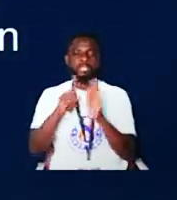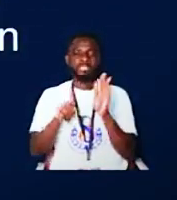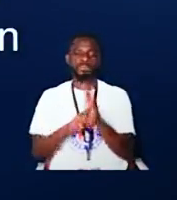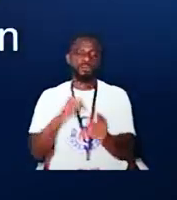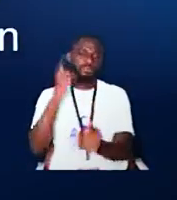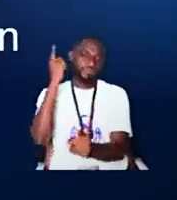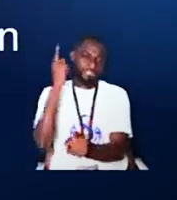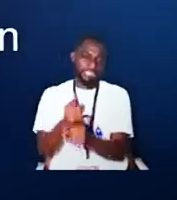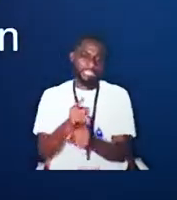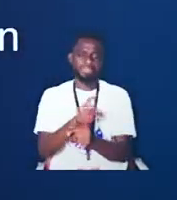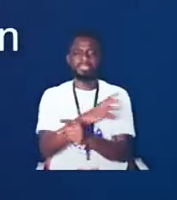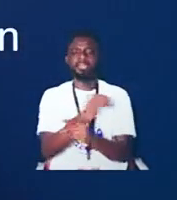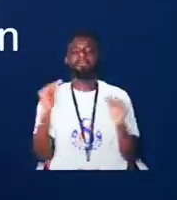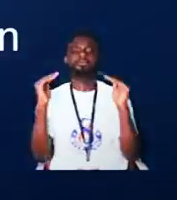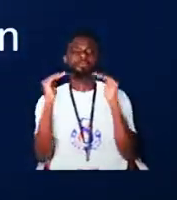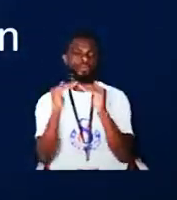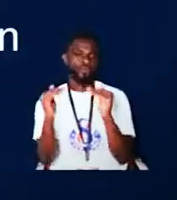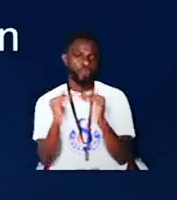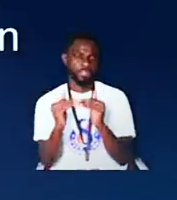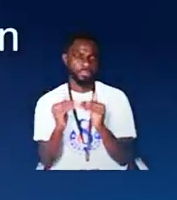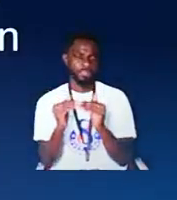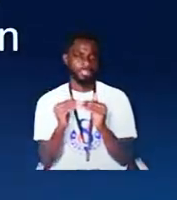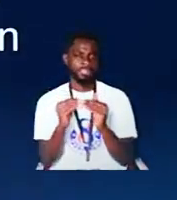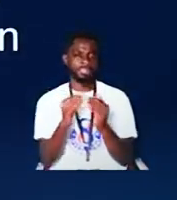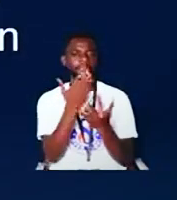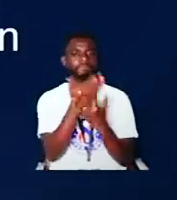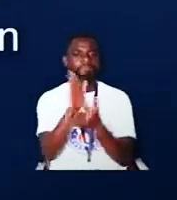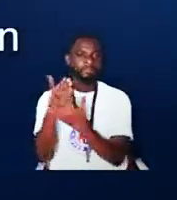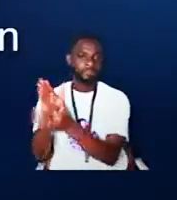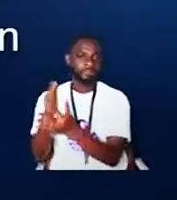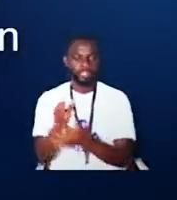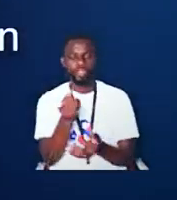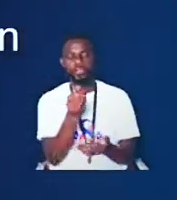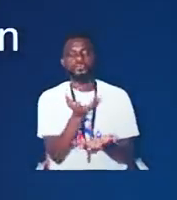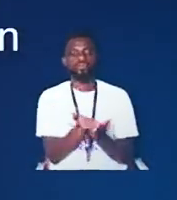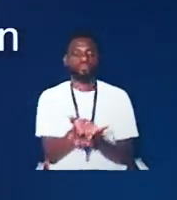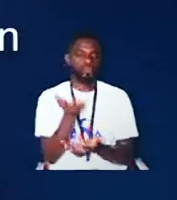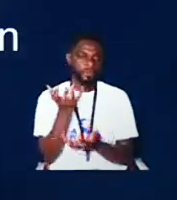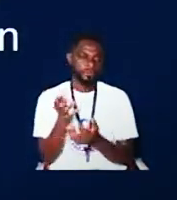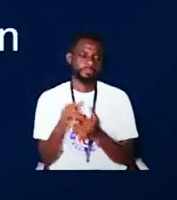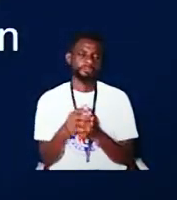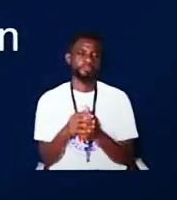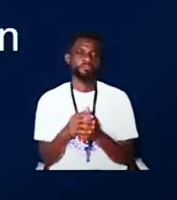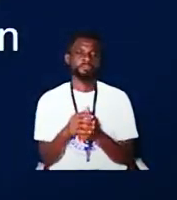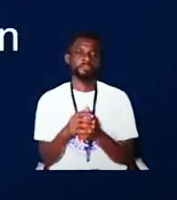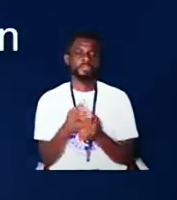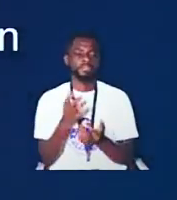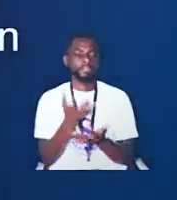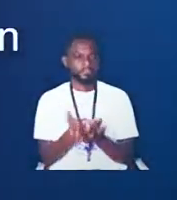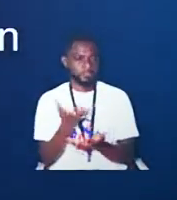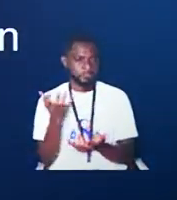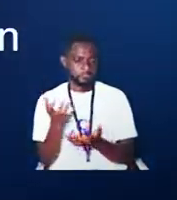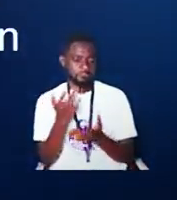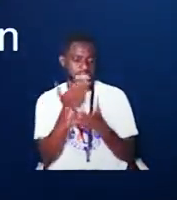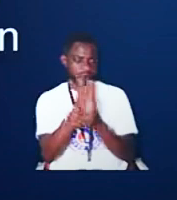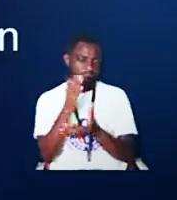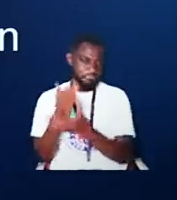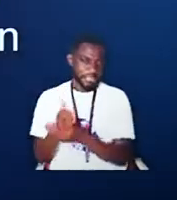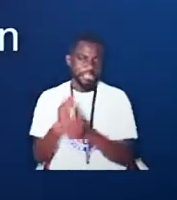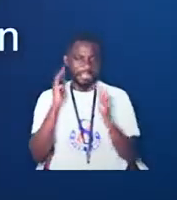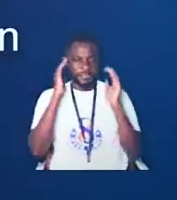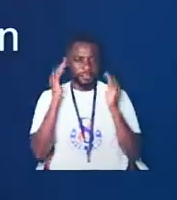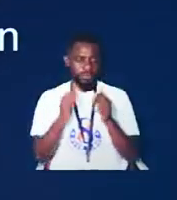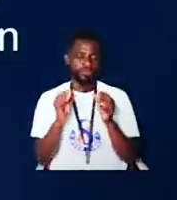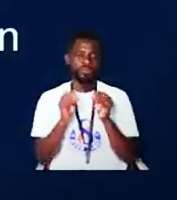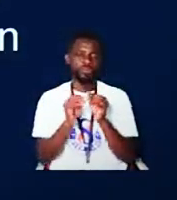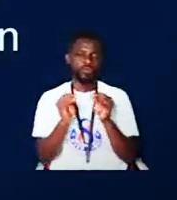and equality in the distribution of wealth. The distribution of wealth, they